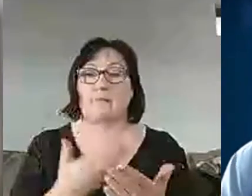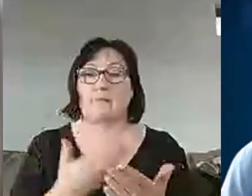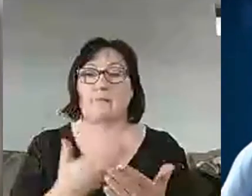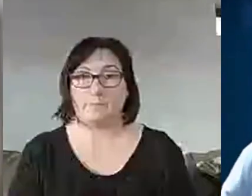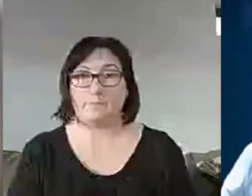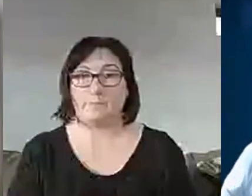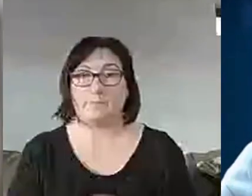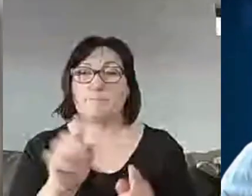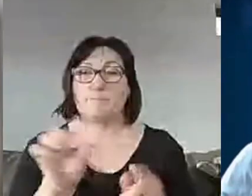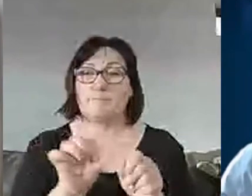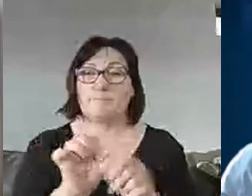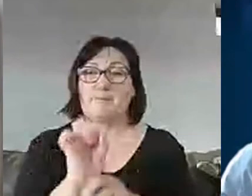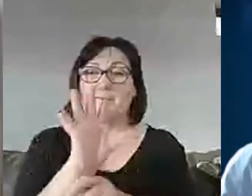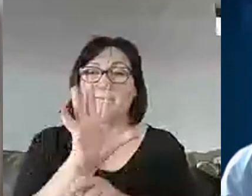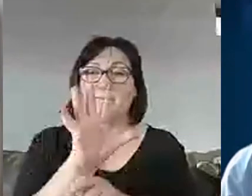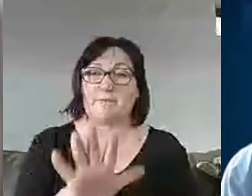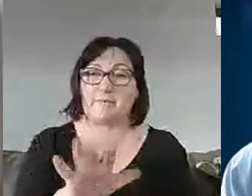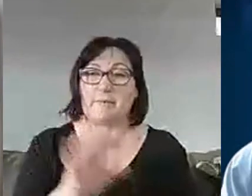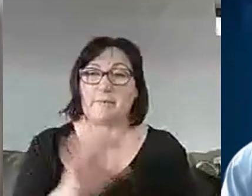15% on dividends.